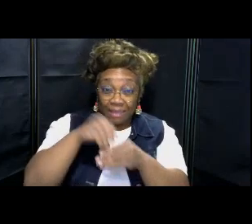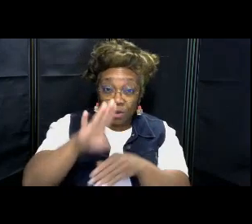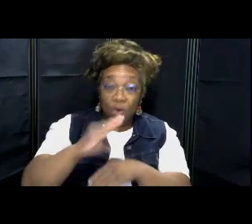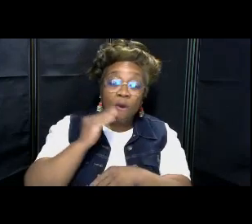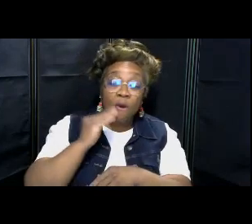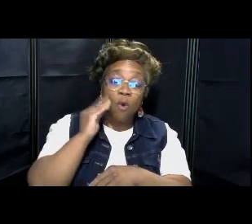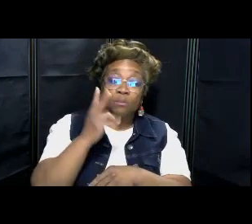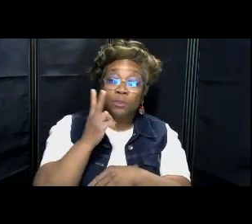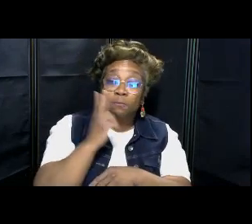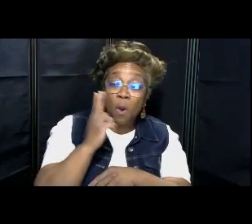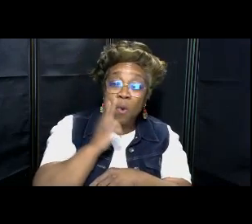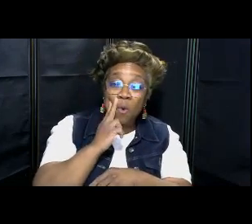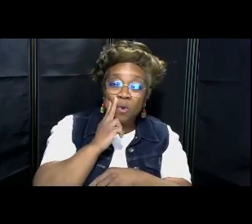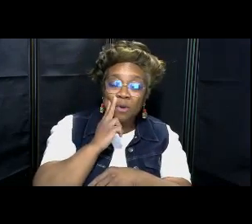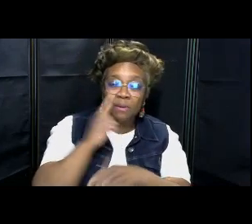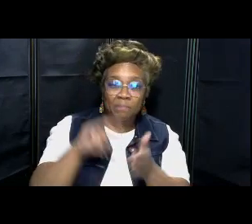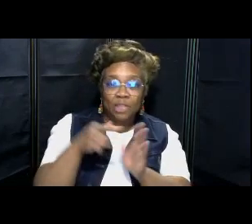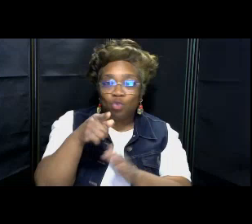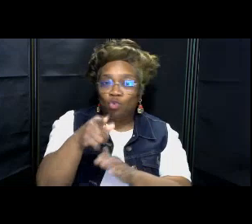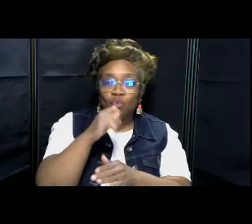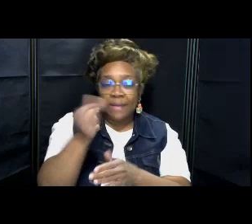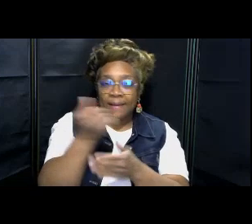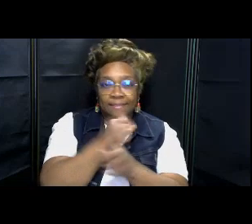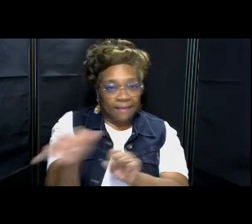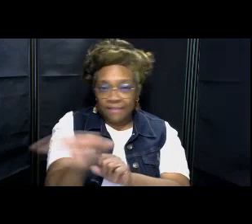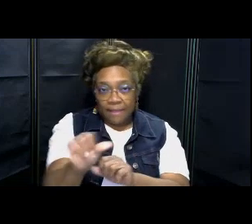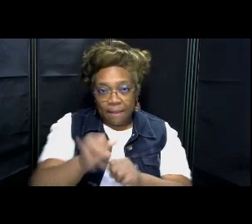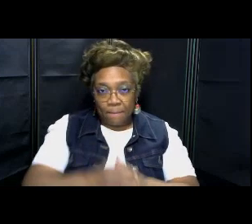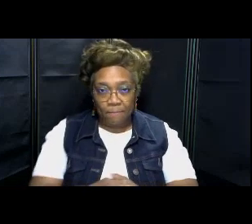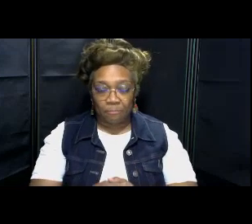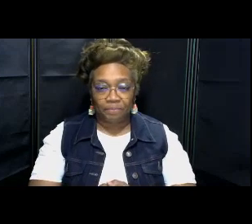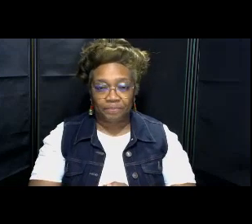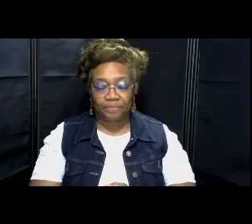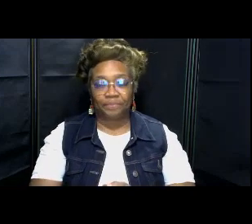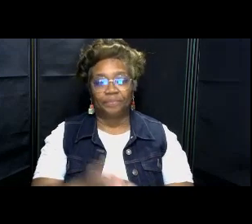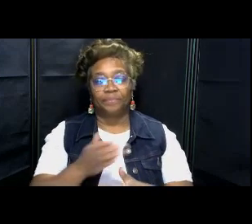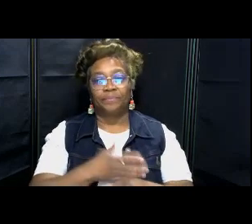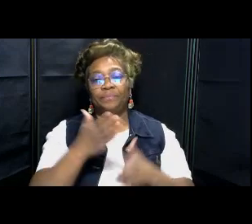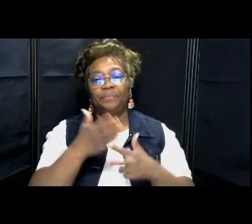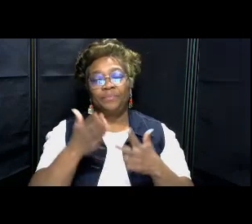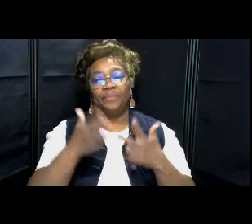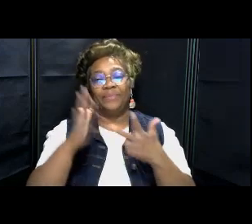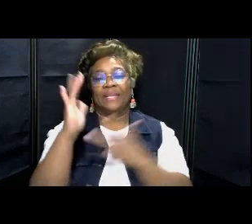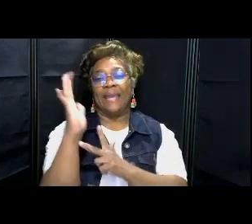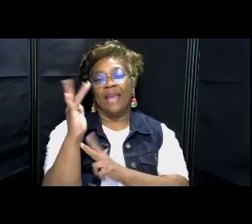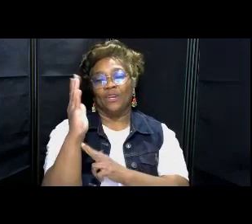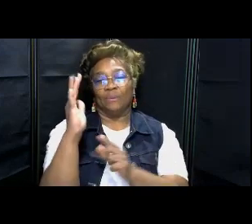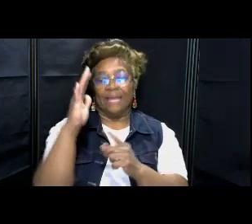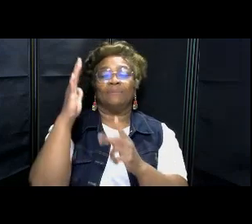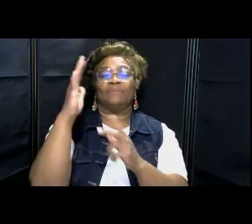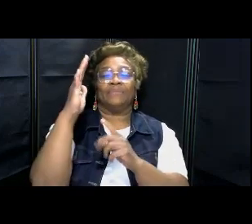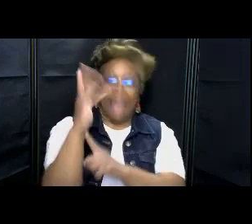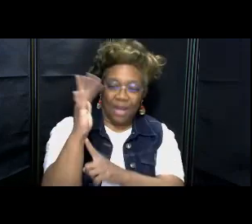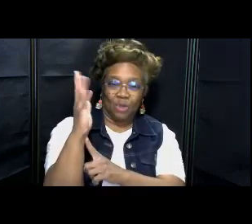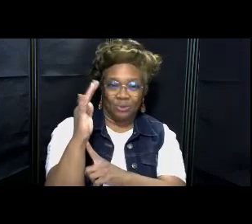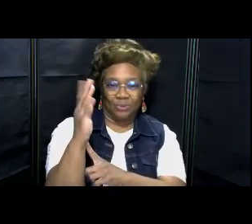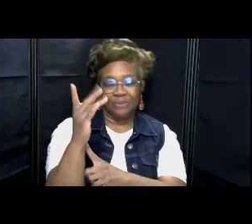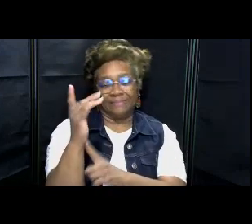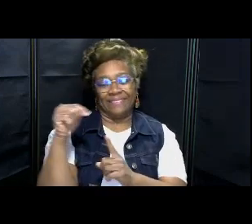making you kind of unsafe. So let's move on to candles, a little bit more happy. And why do I say that?